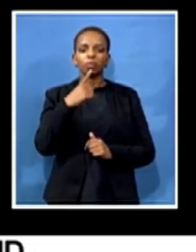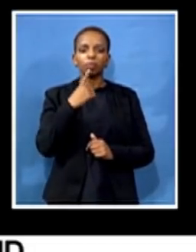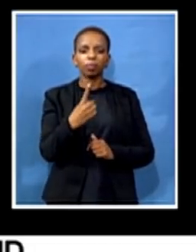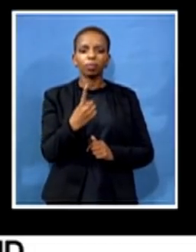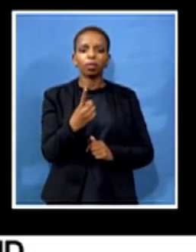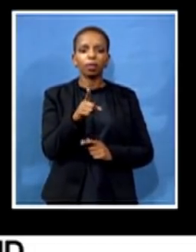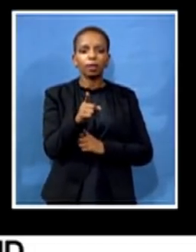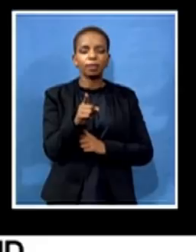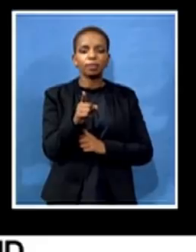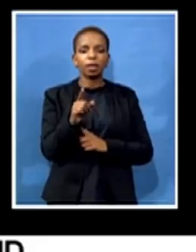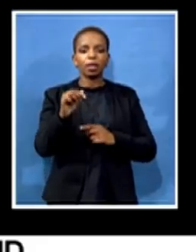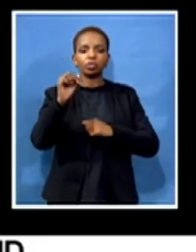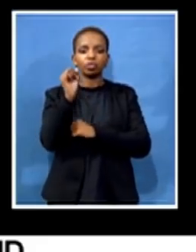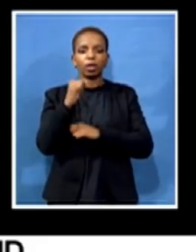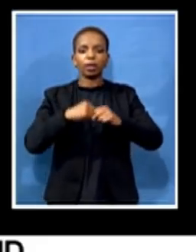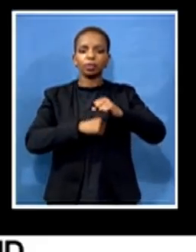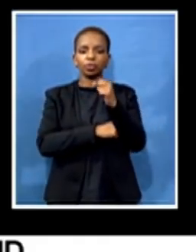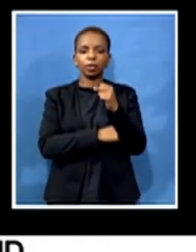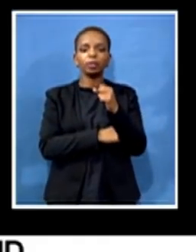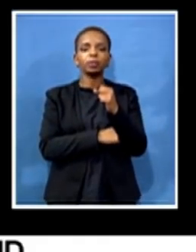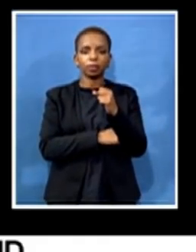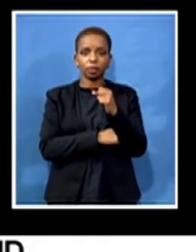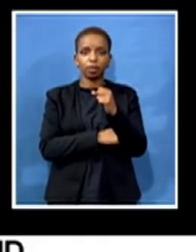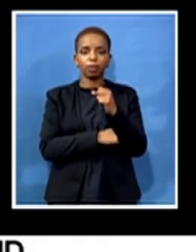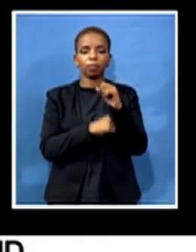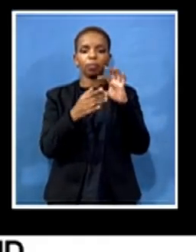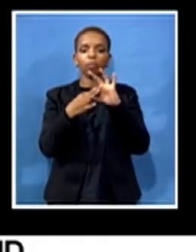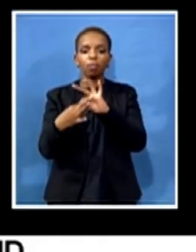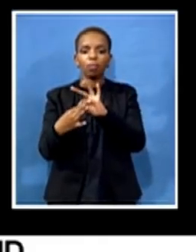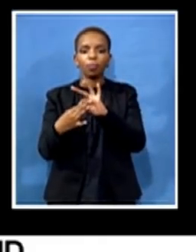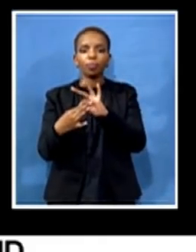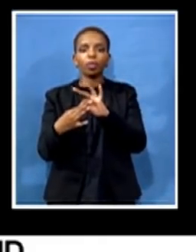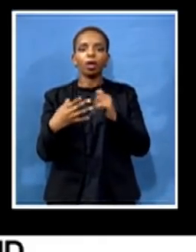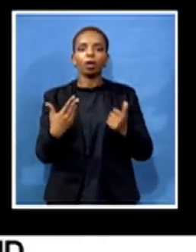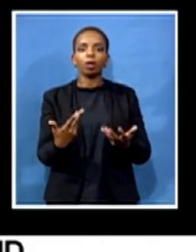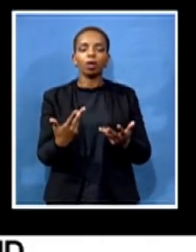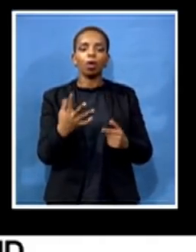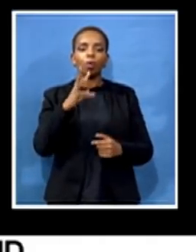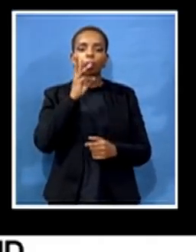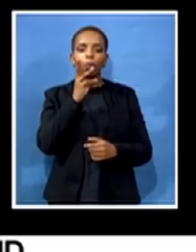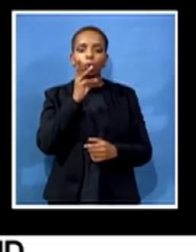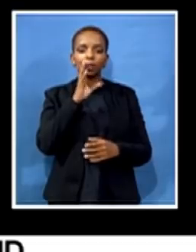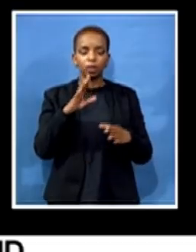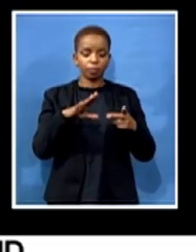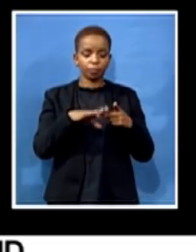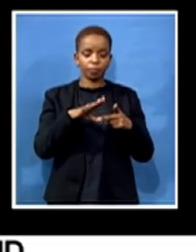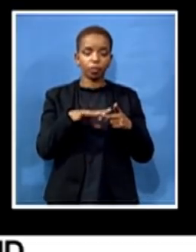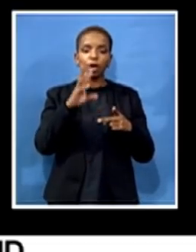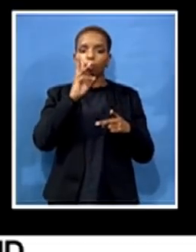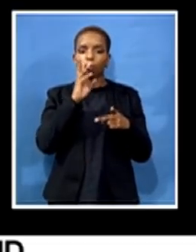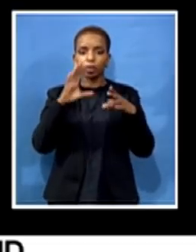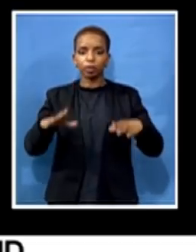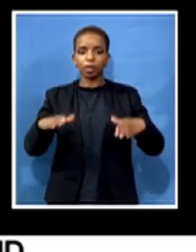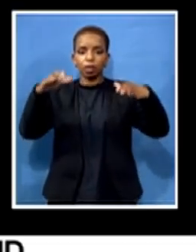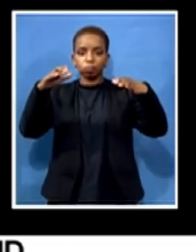of the distribution of water and water tankers. Of course, we have